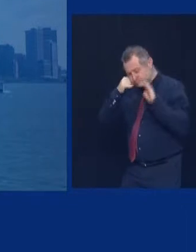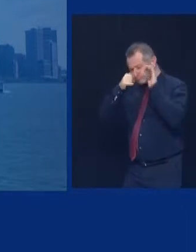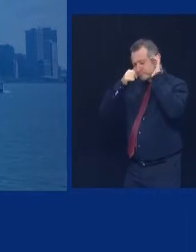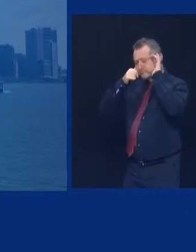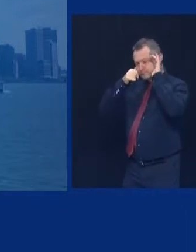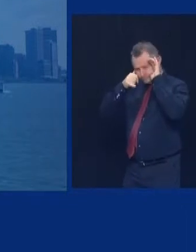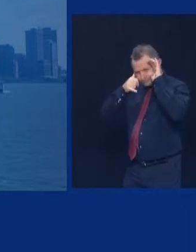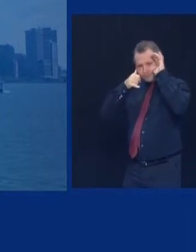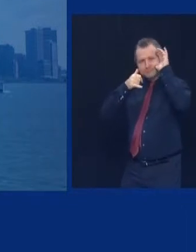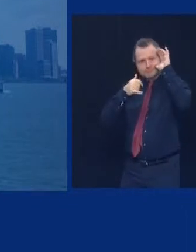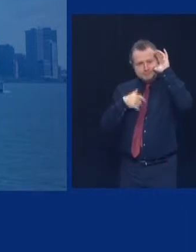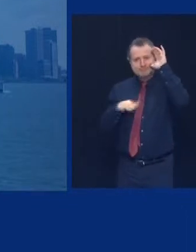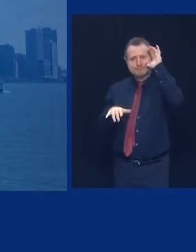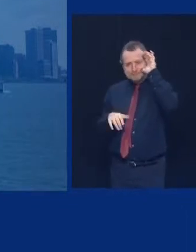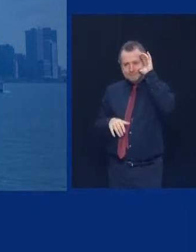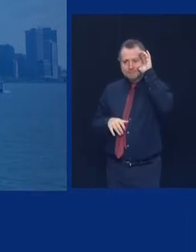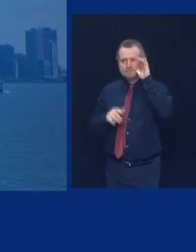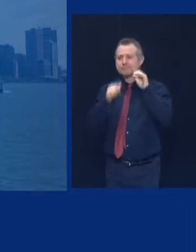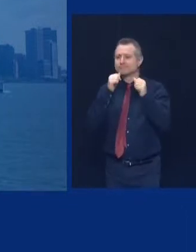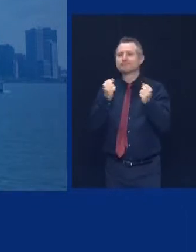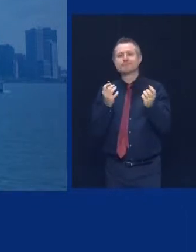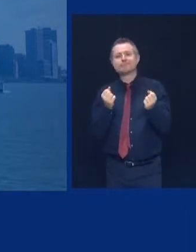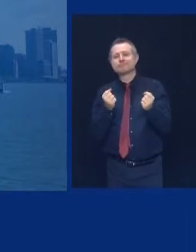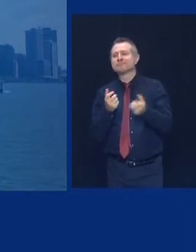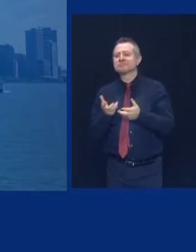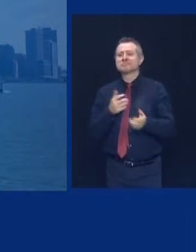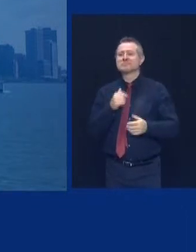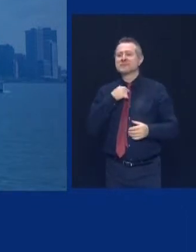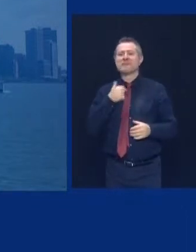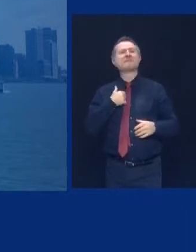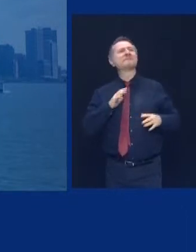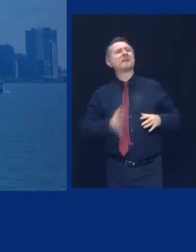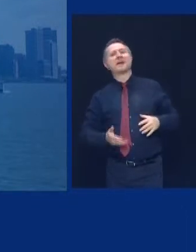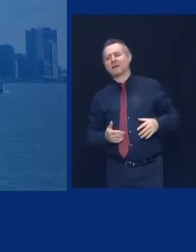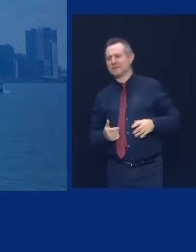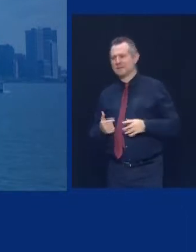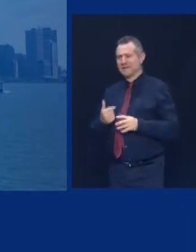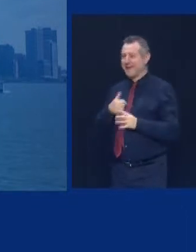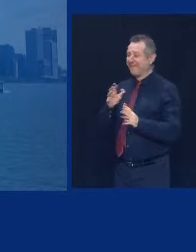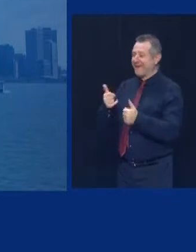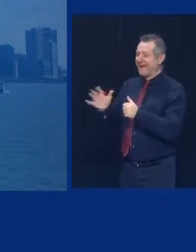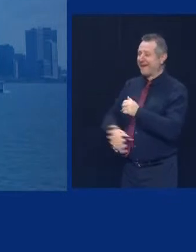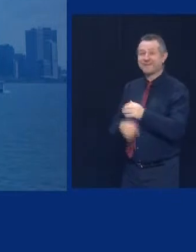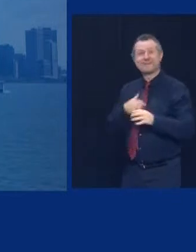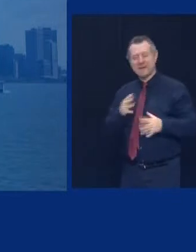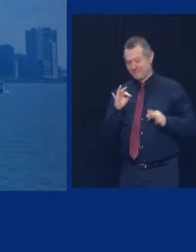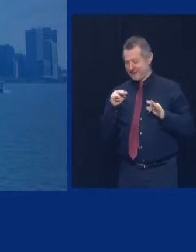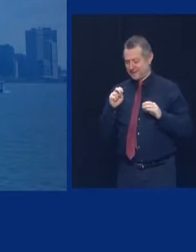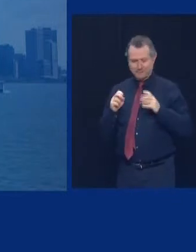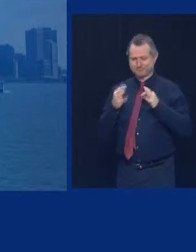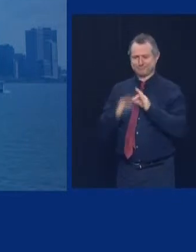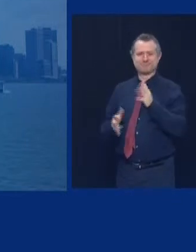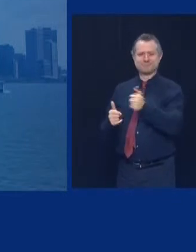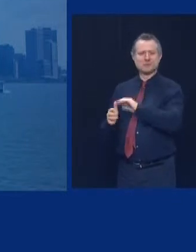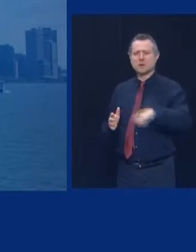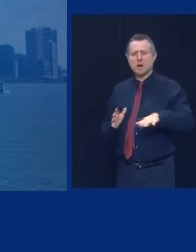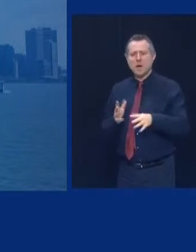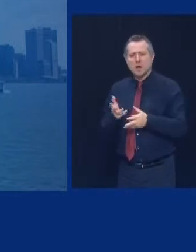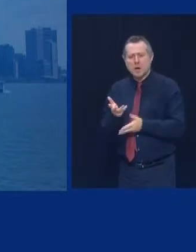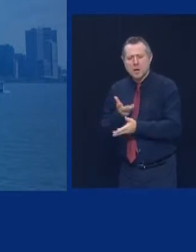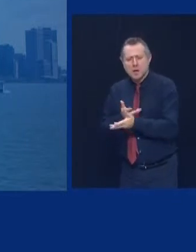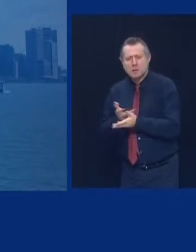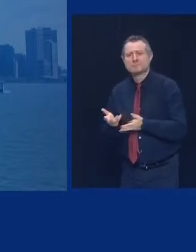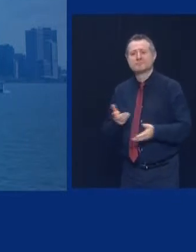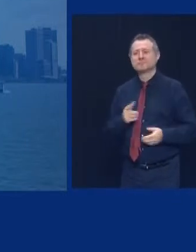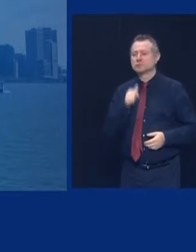quick response. I'm fine, I'm fine, I'm fine. Oh yeah, I'm fine, everybody's fine. Nobody's fine.